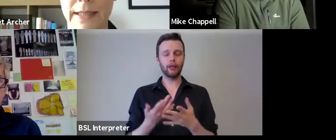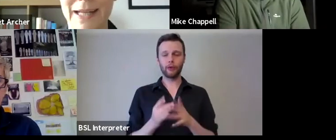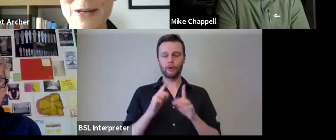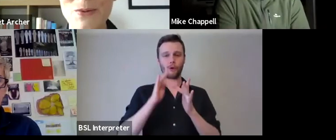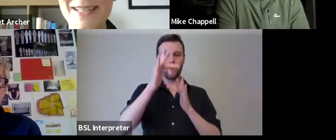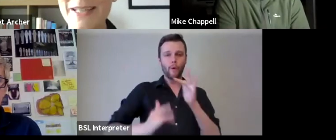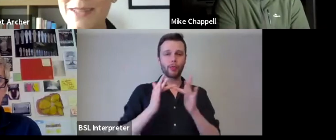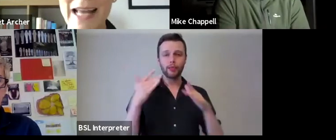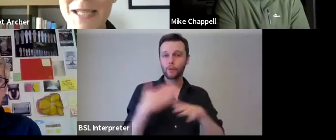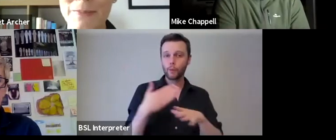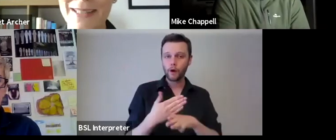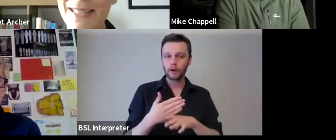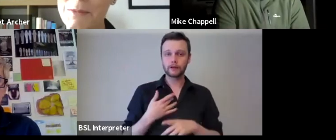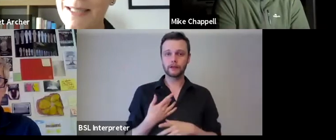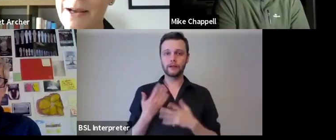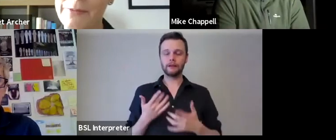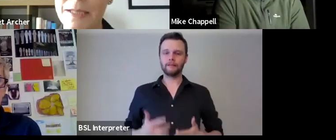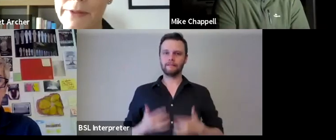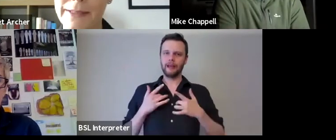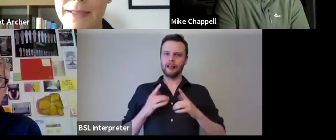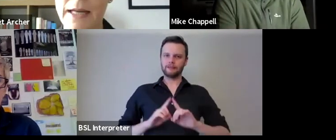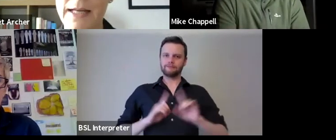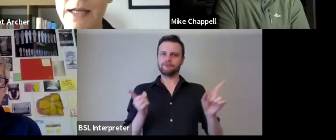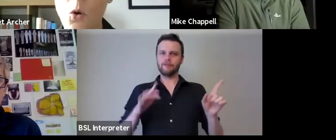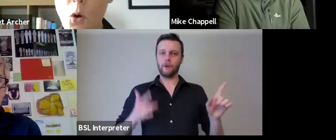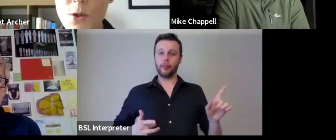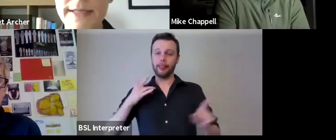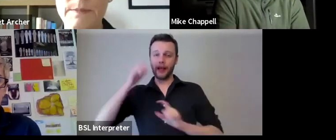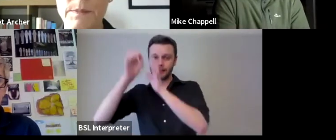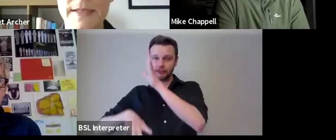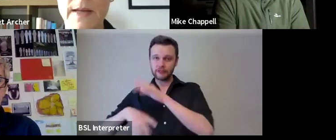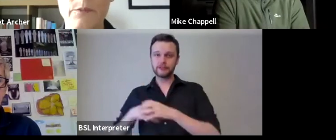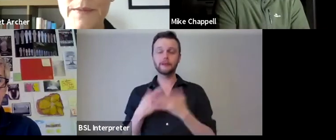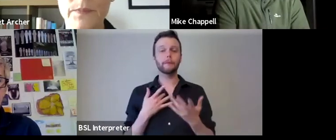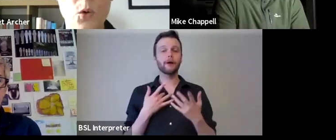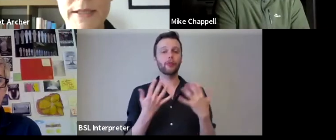online work. While it definitely hasn't been the same as the live experience,